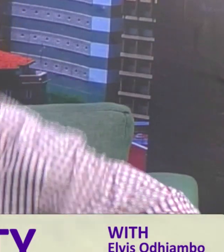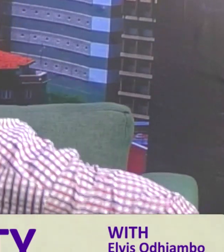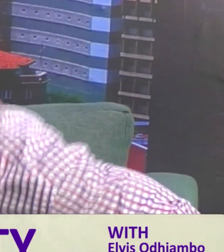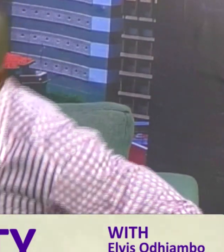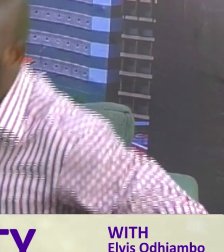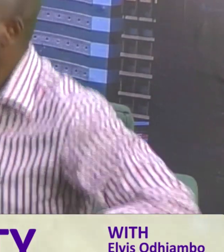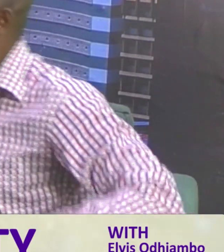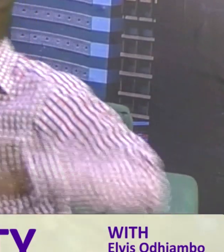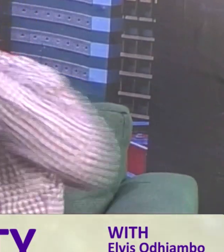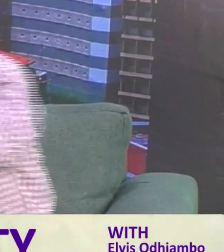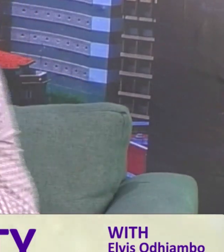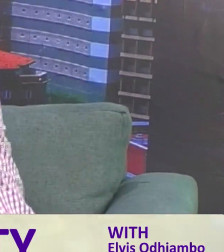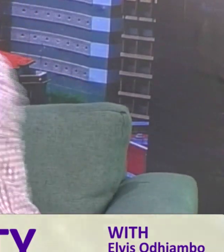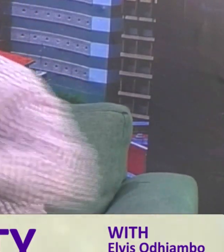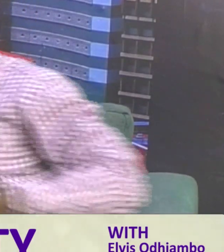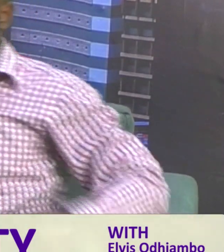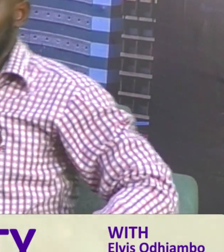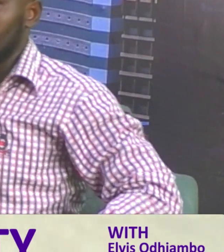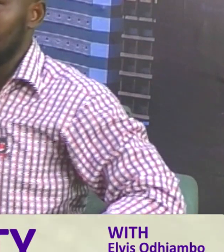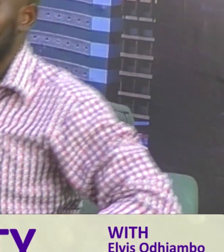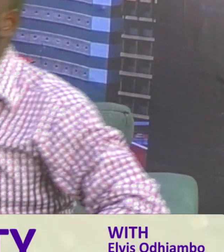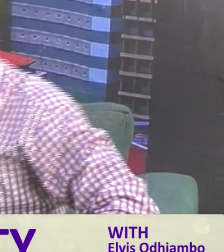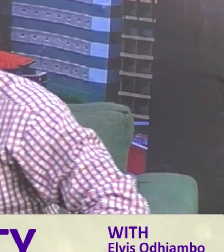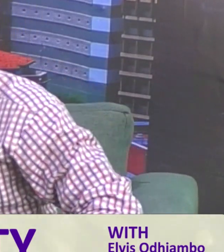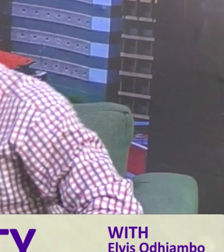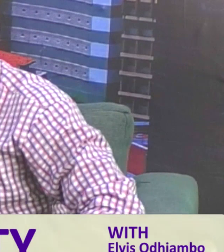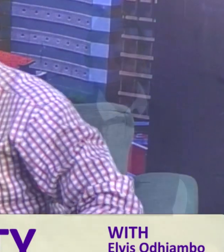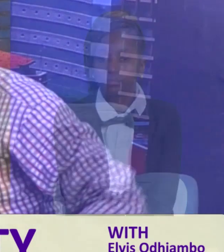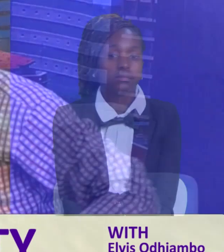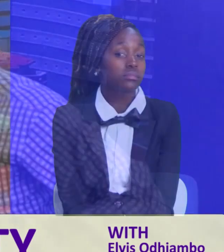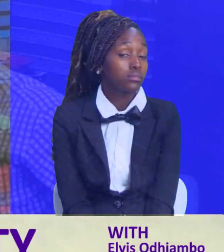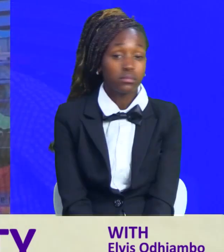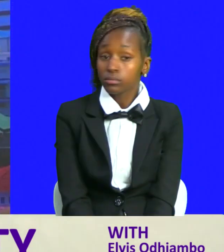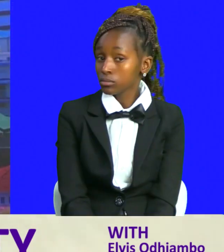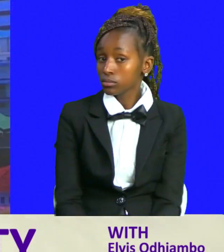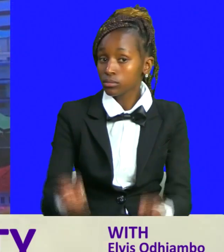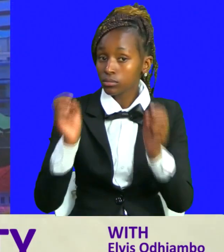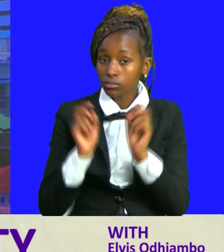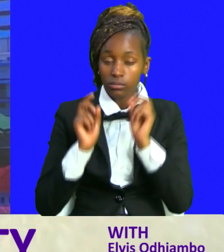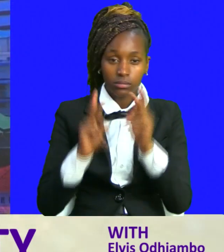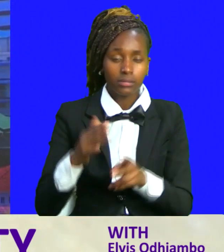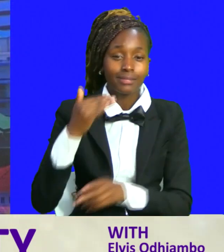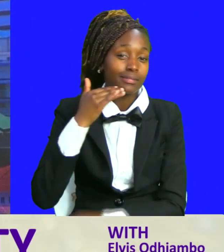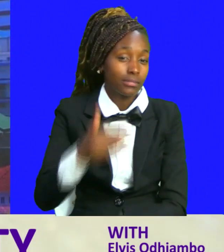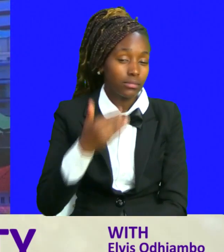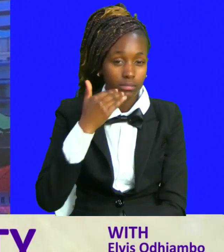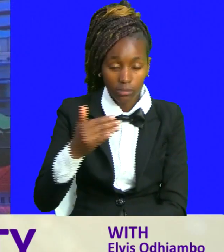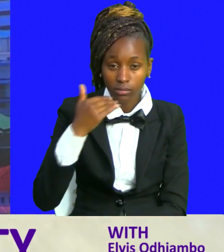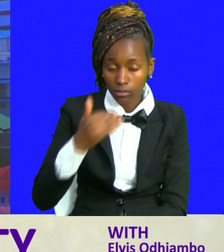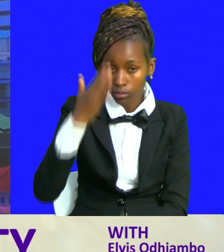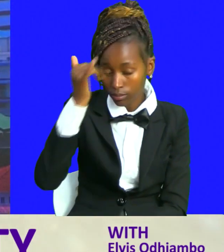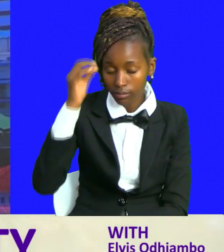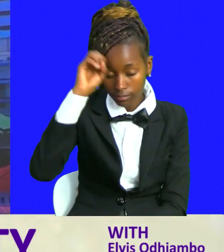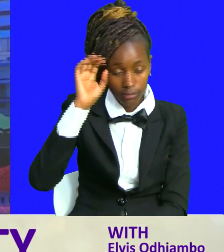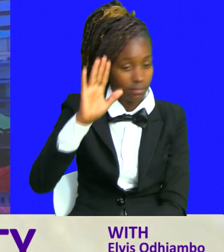They're just same players. But for this other team, they're new players. All right, sir, thank you so much for that, Elvis.